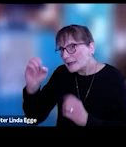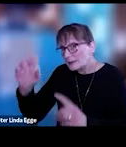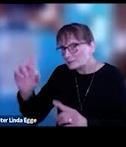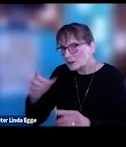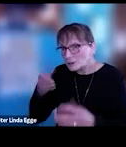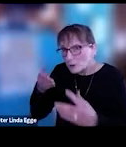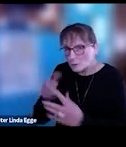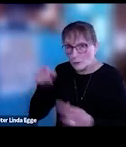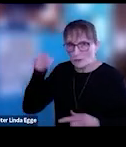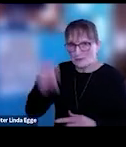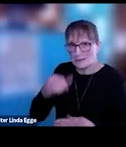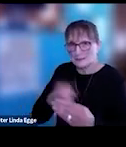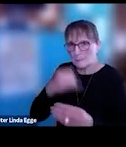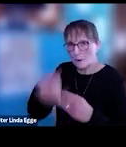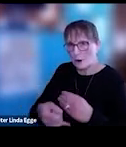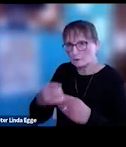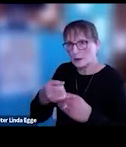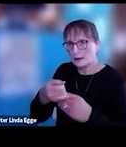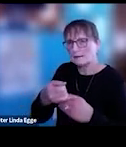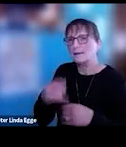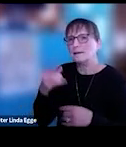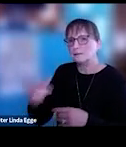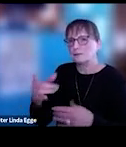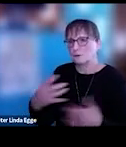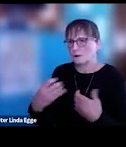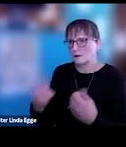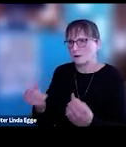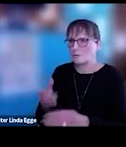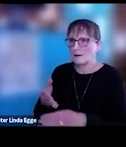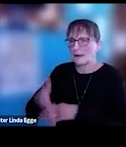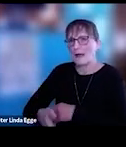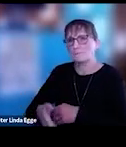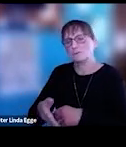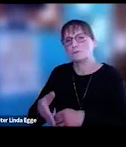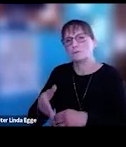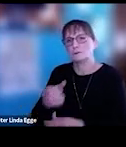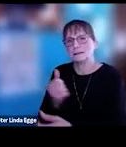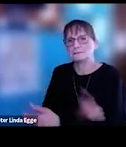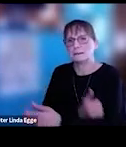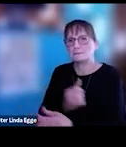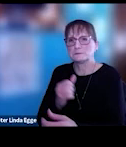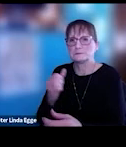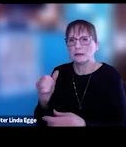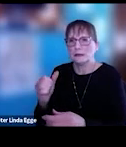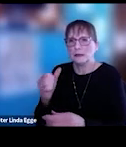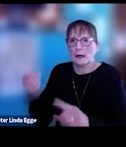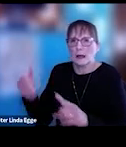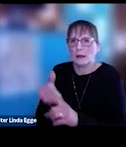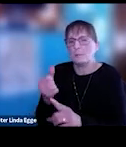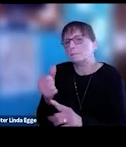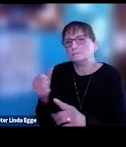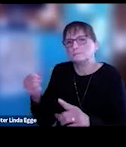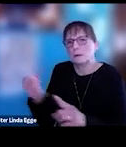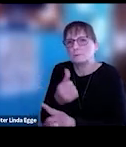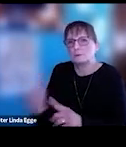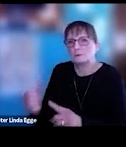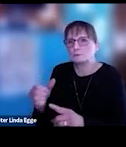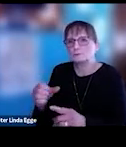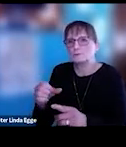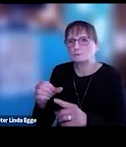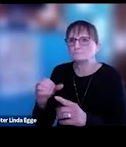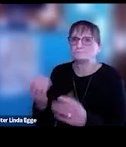relapse, that recovery is possible after substance use relapse can absolutely change not